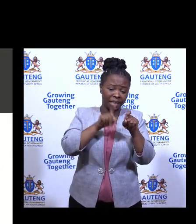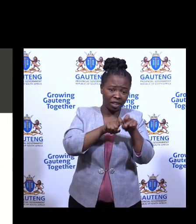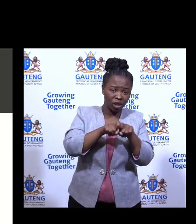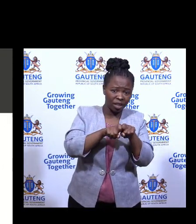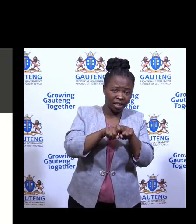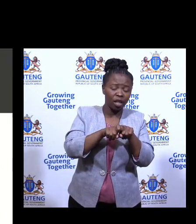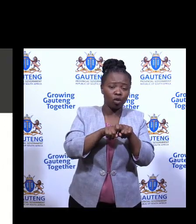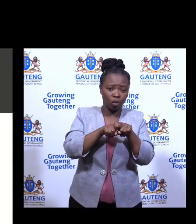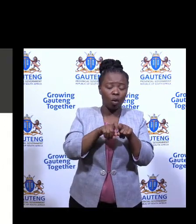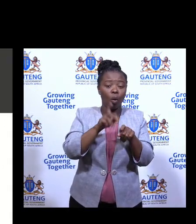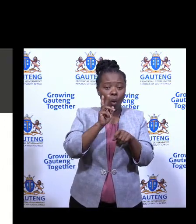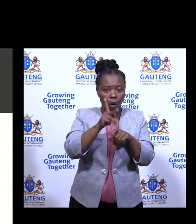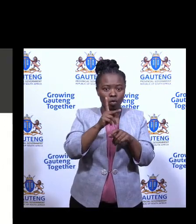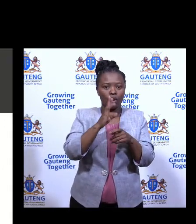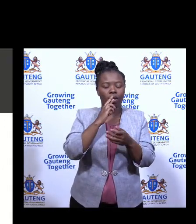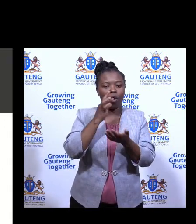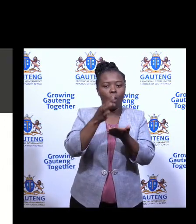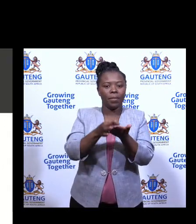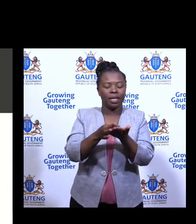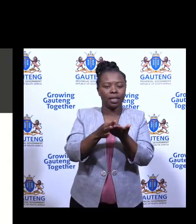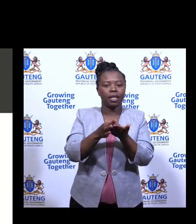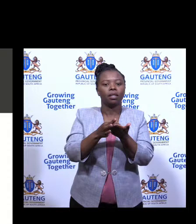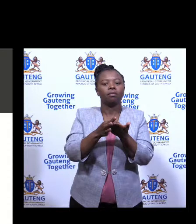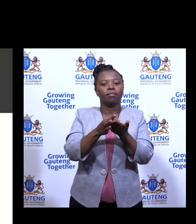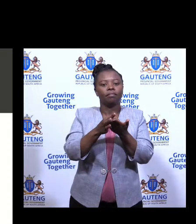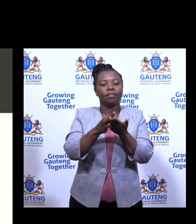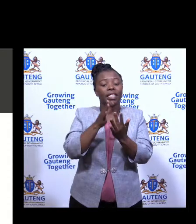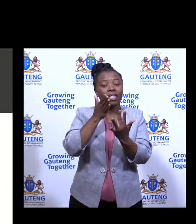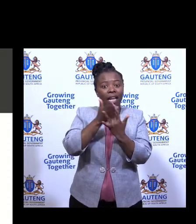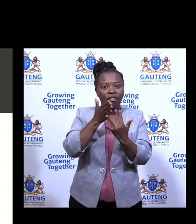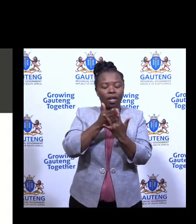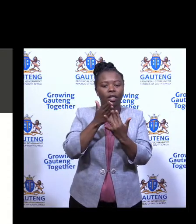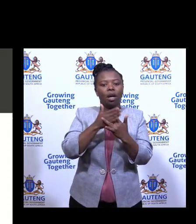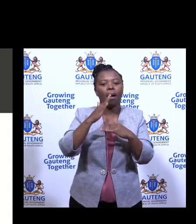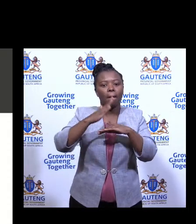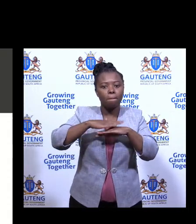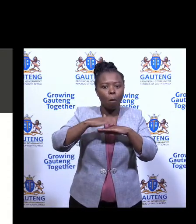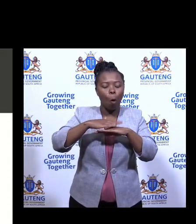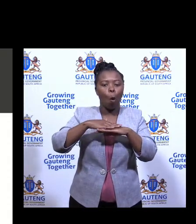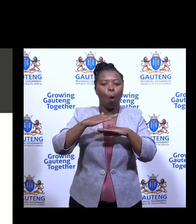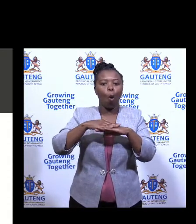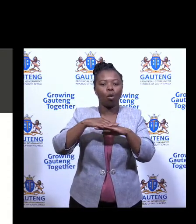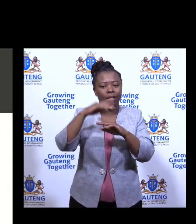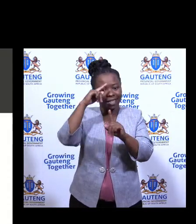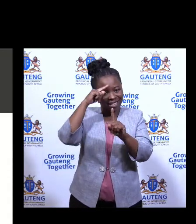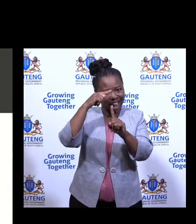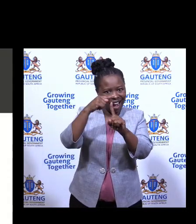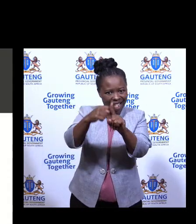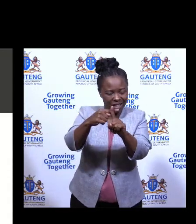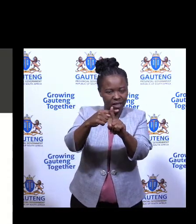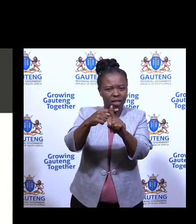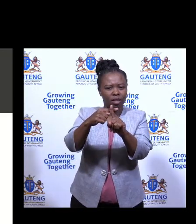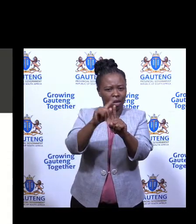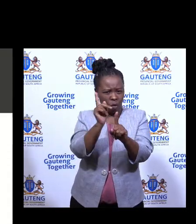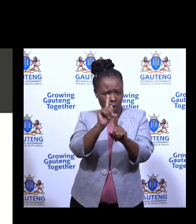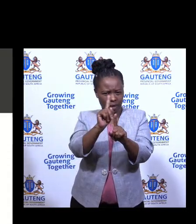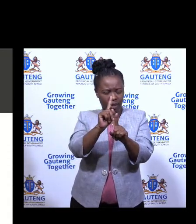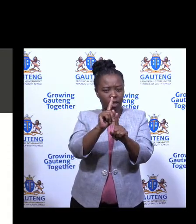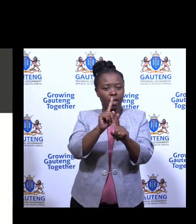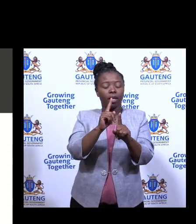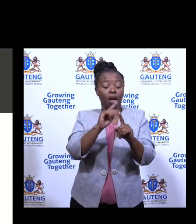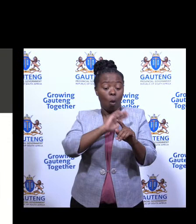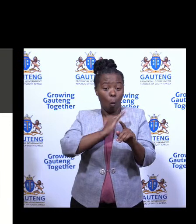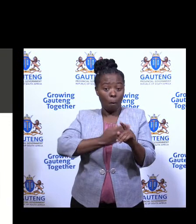also recommending that in the interventions that we have, is that we do start having a look at particularly targeting and supporting women of working